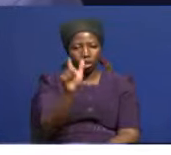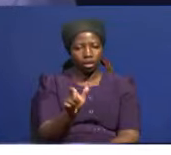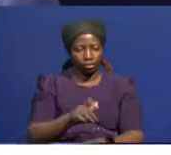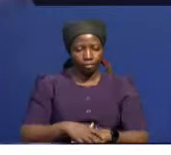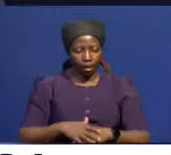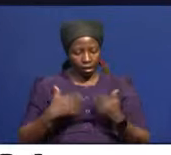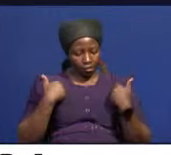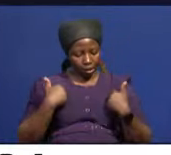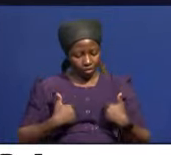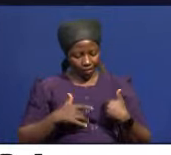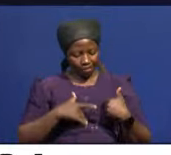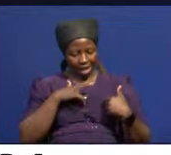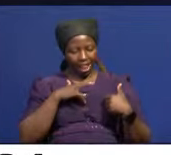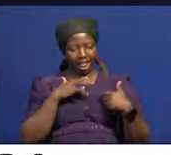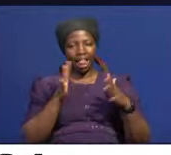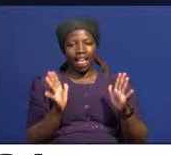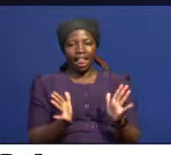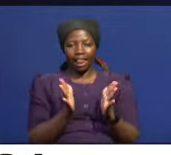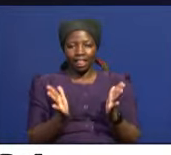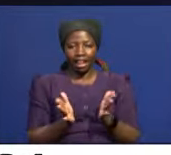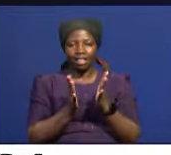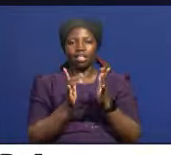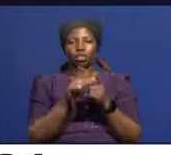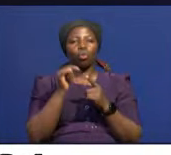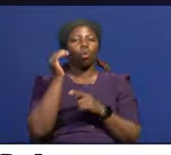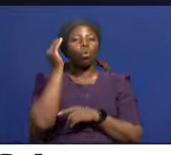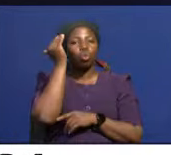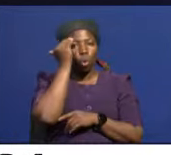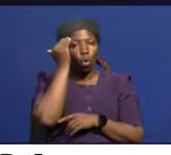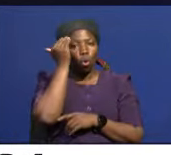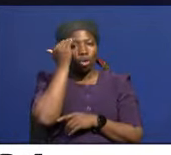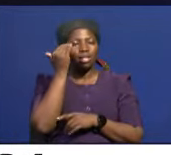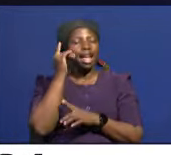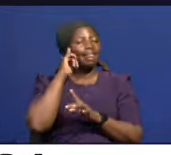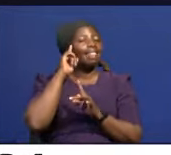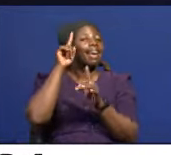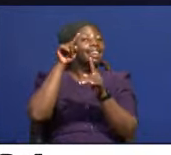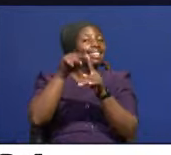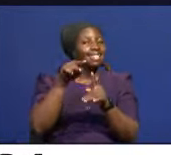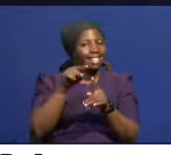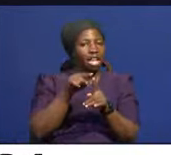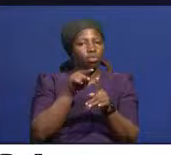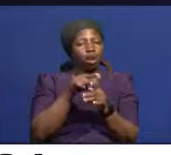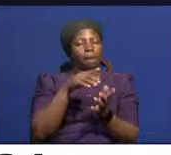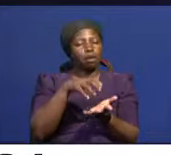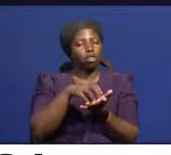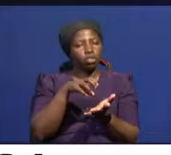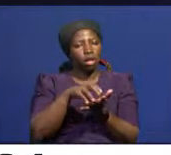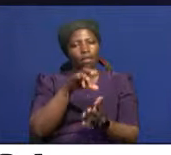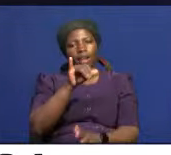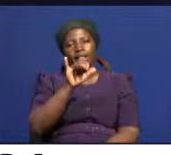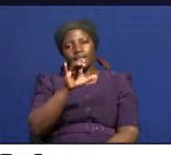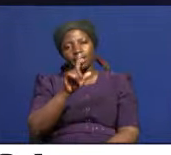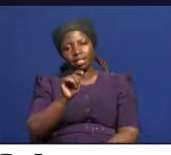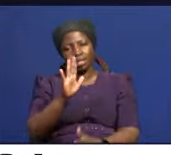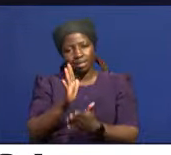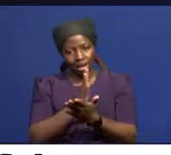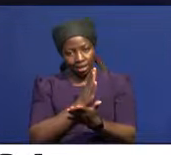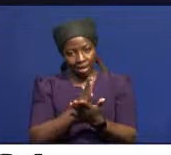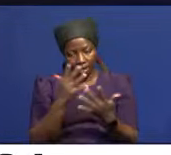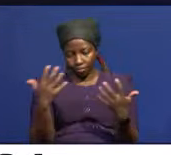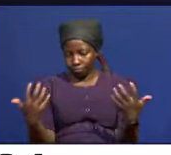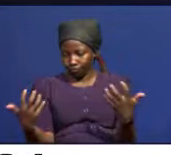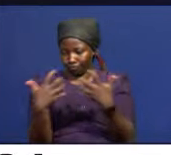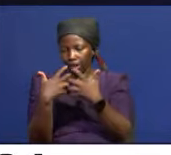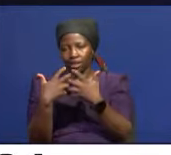I'm encouraged to note that the intentional positioning of the ICT sector aligns